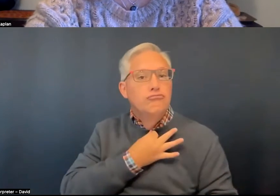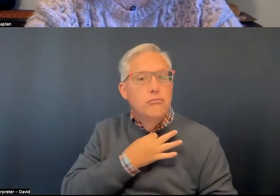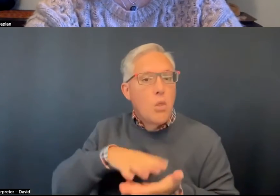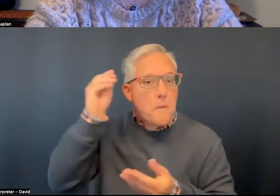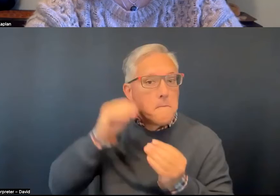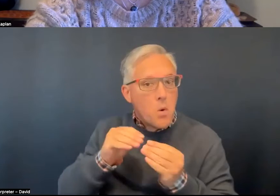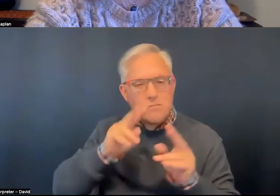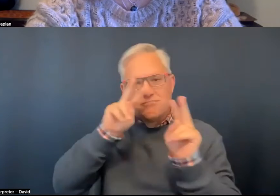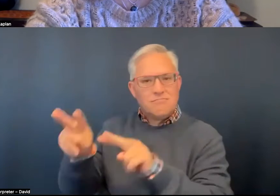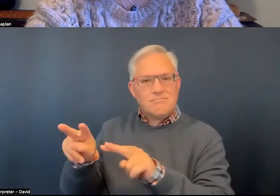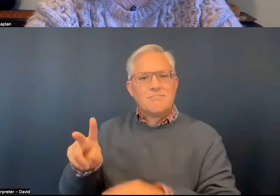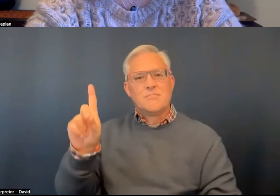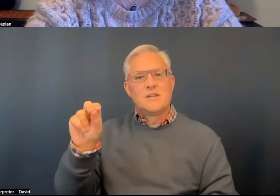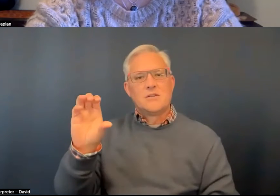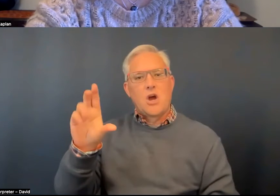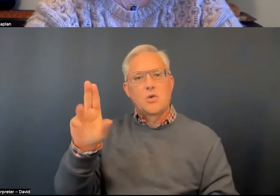to the website, which is